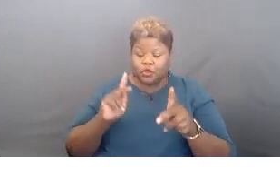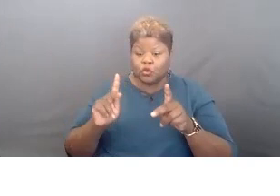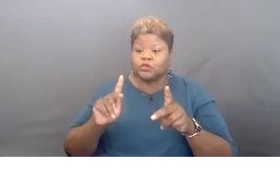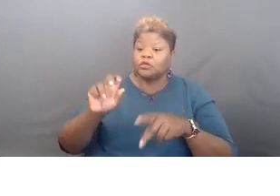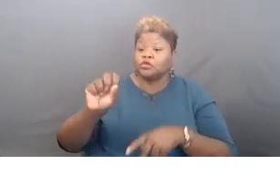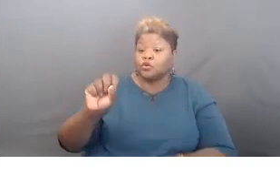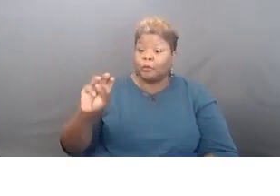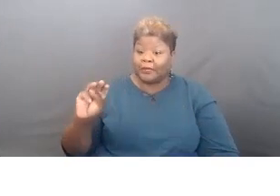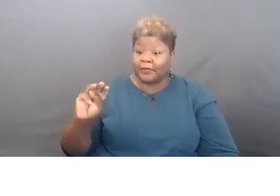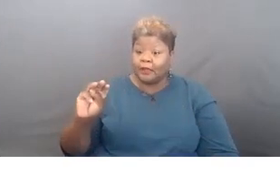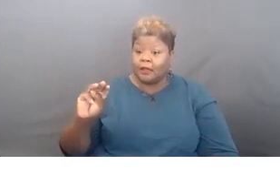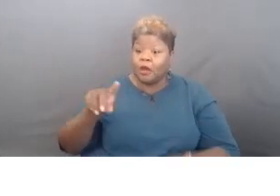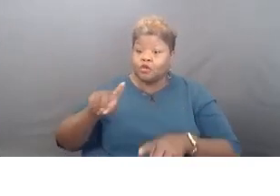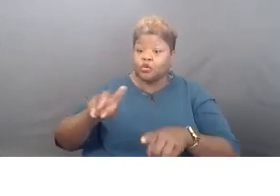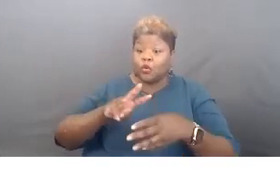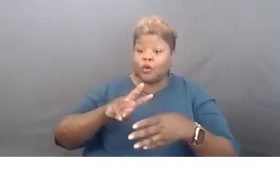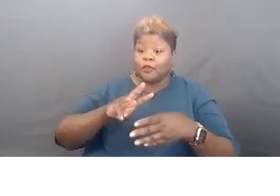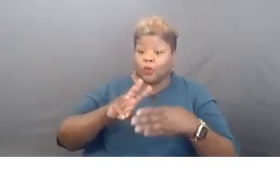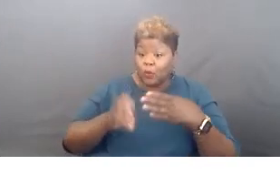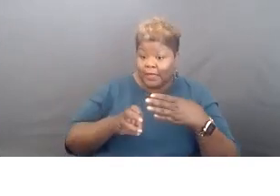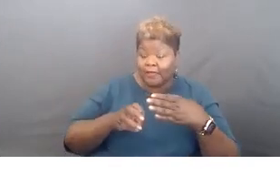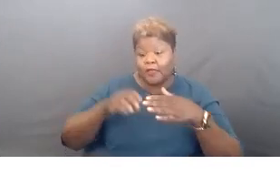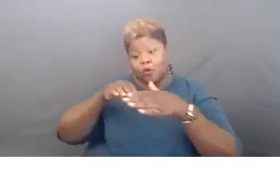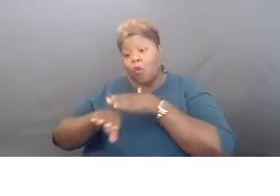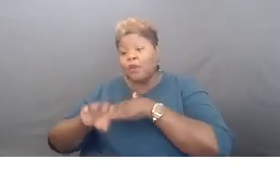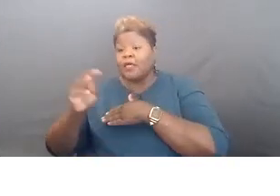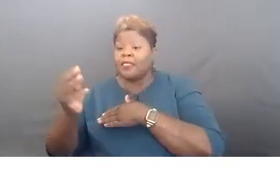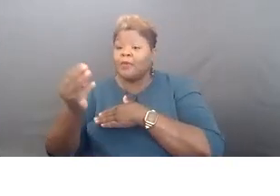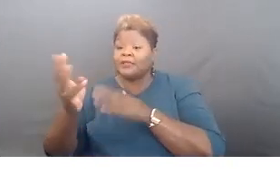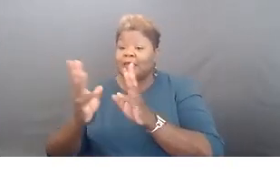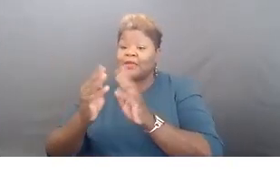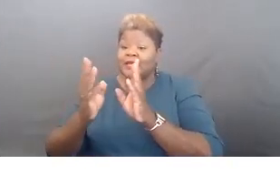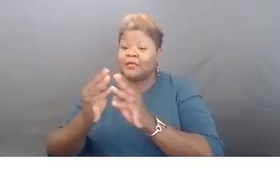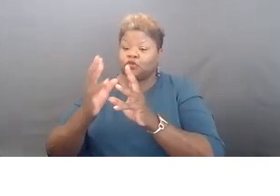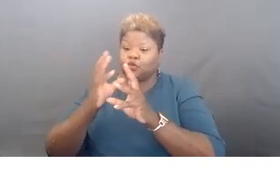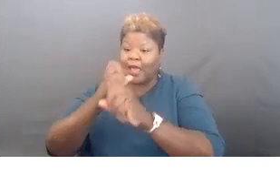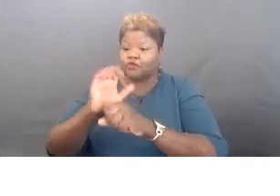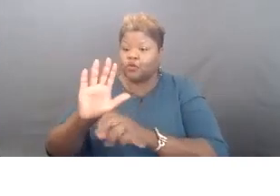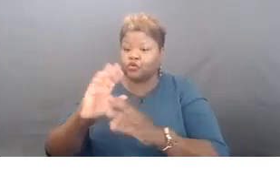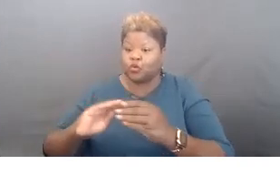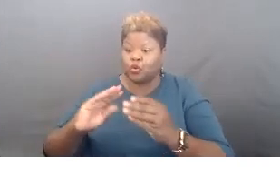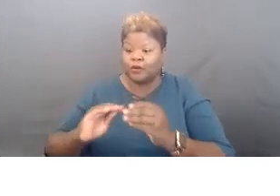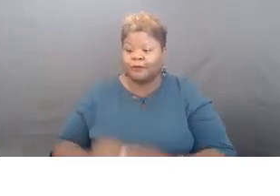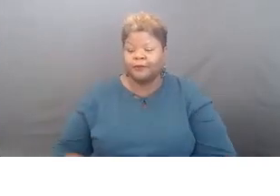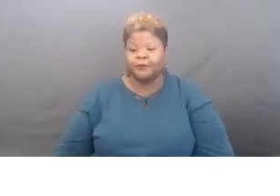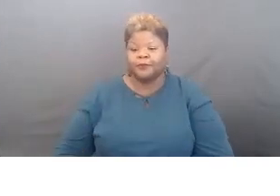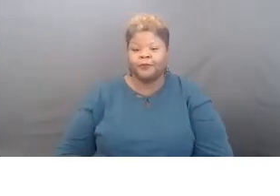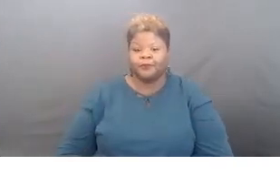social media over the weekend and then going into their Monday meetings to pitch a story. Okay, next slide, please.